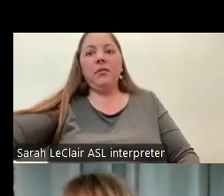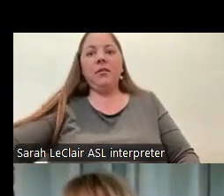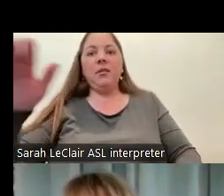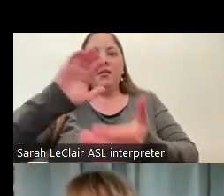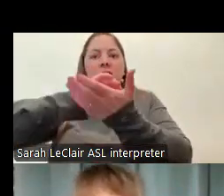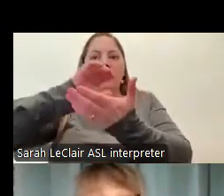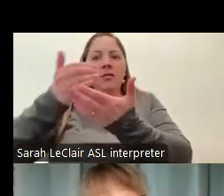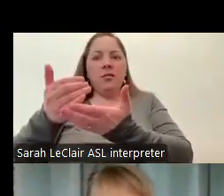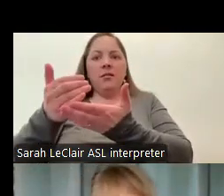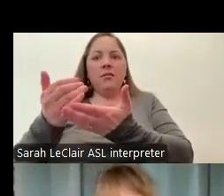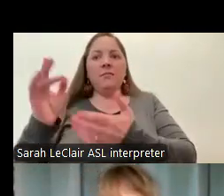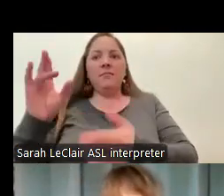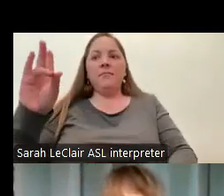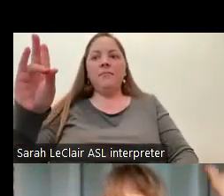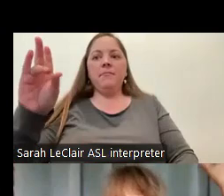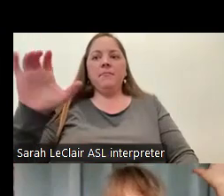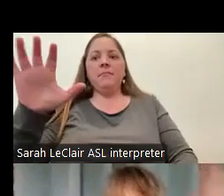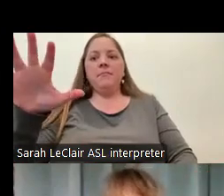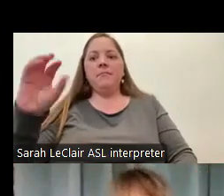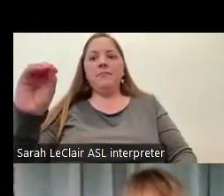amount is $750. Okay.